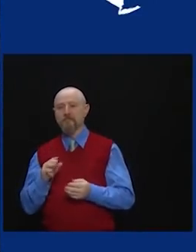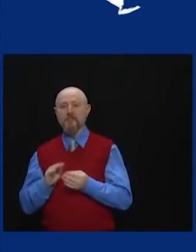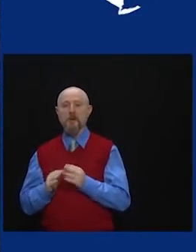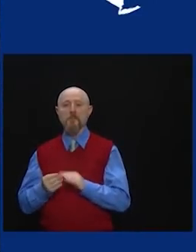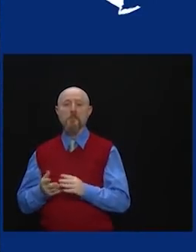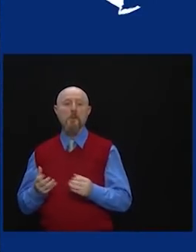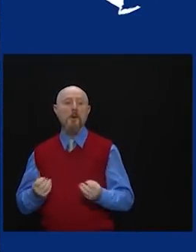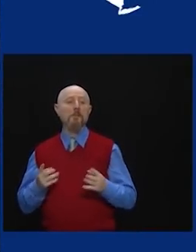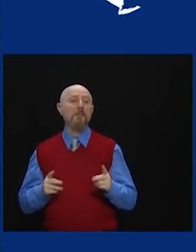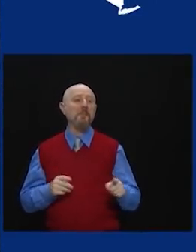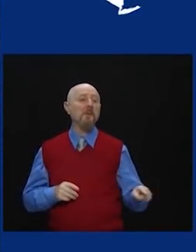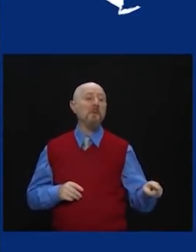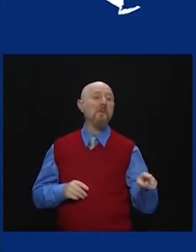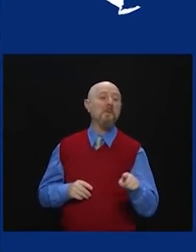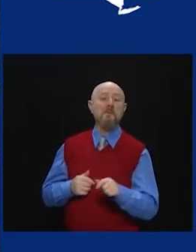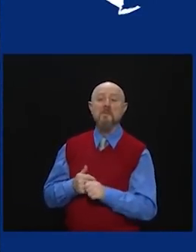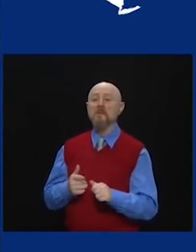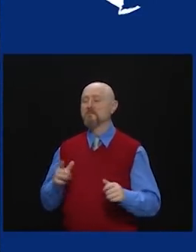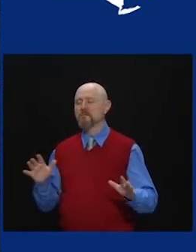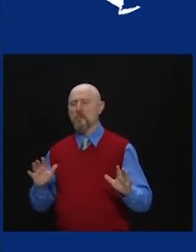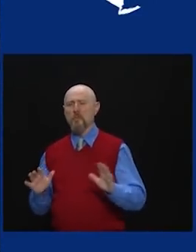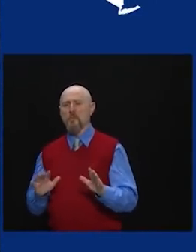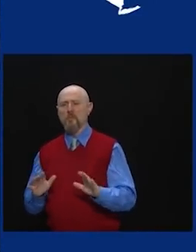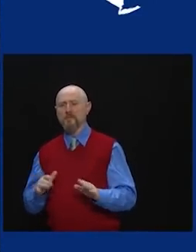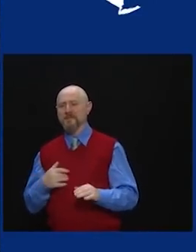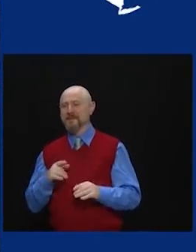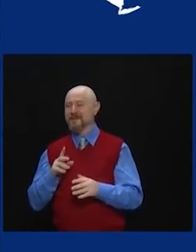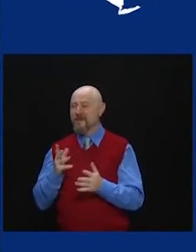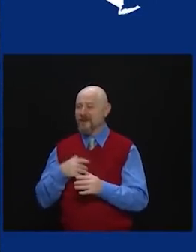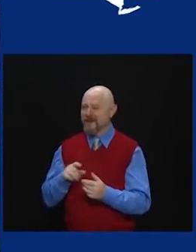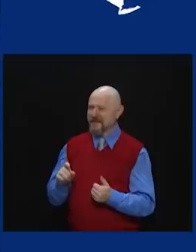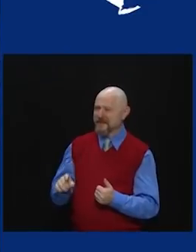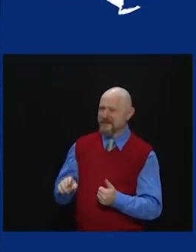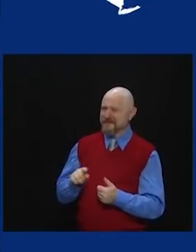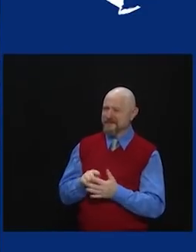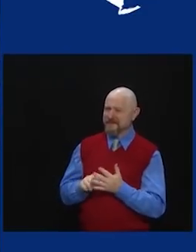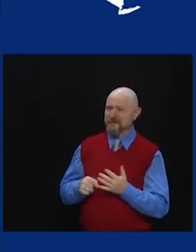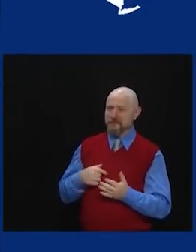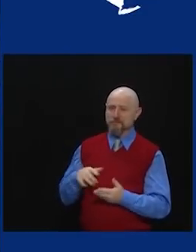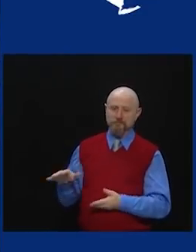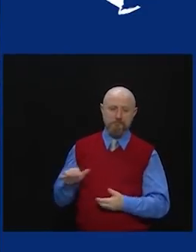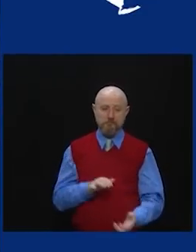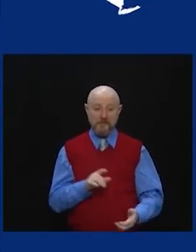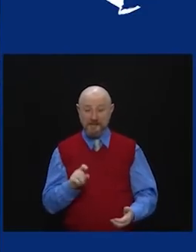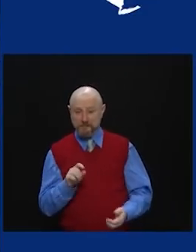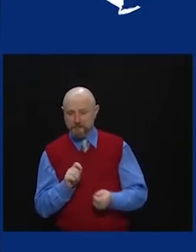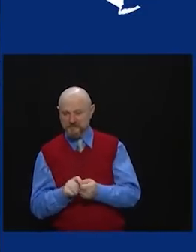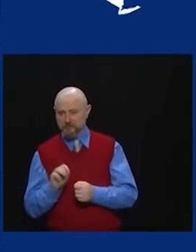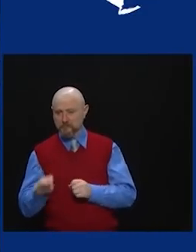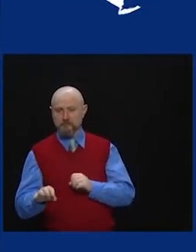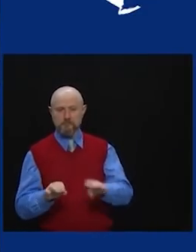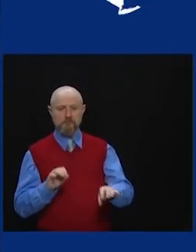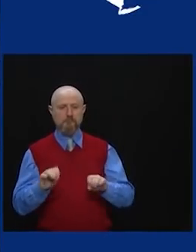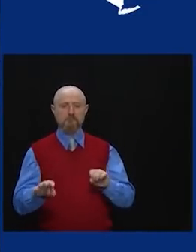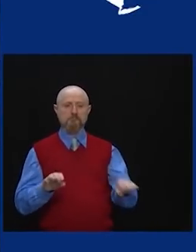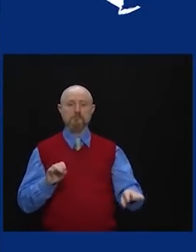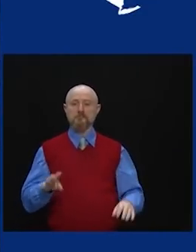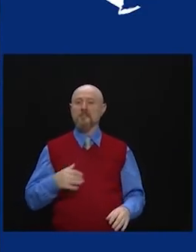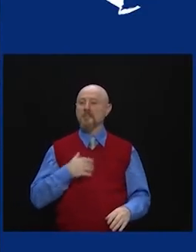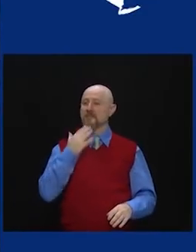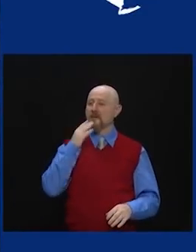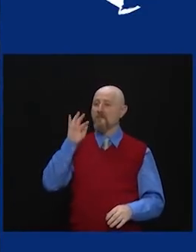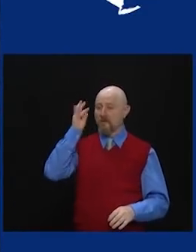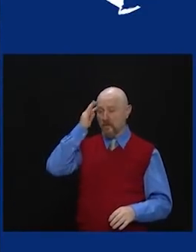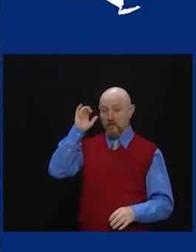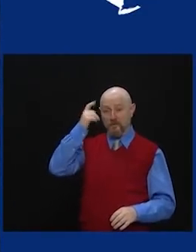the needs. So thank you for your advocacy on that, Dr. Bassett. And also, I want to thank our federal government partners for assisting us on staffing. We